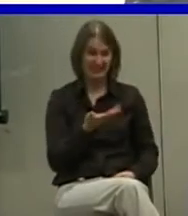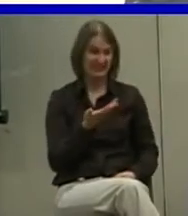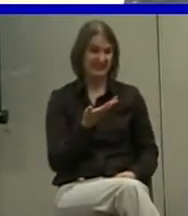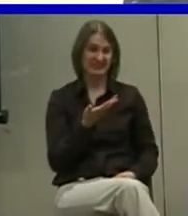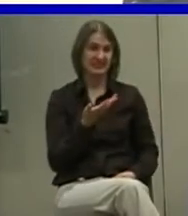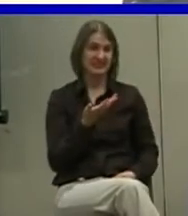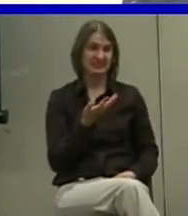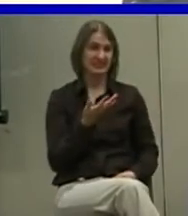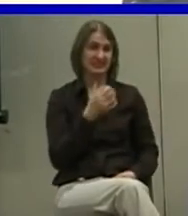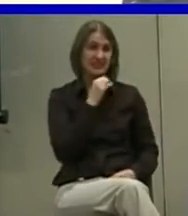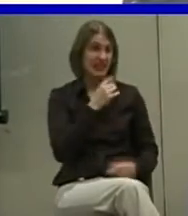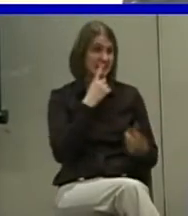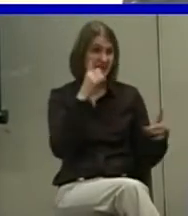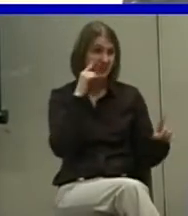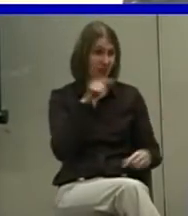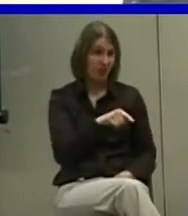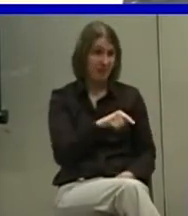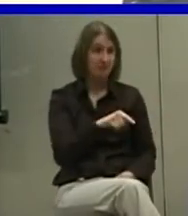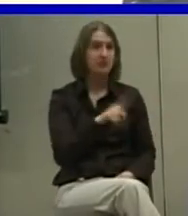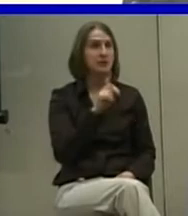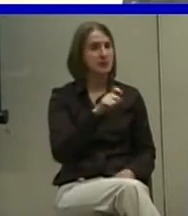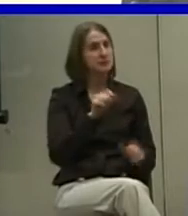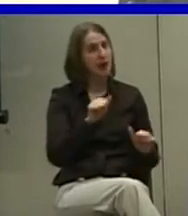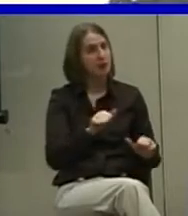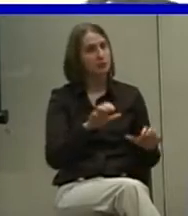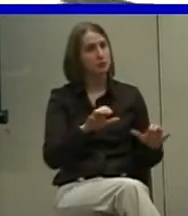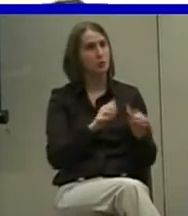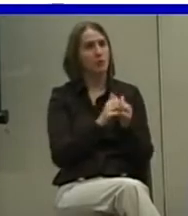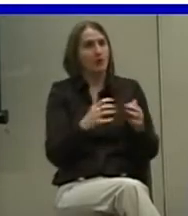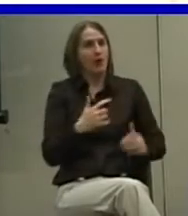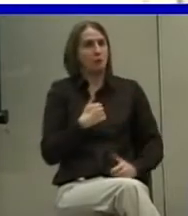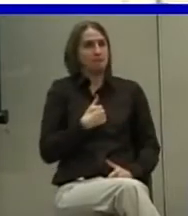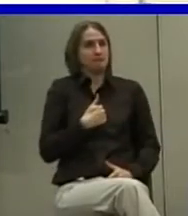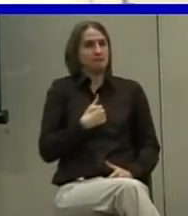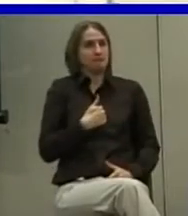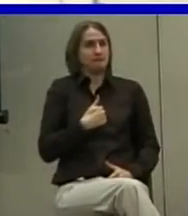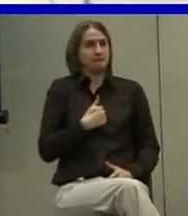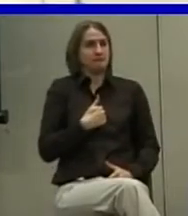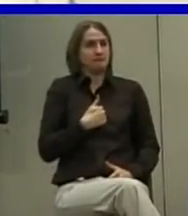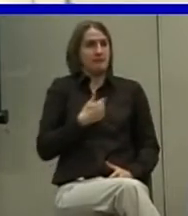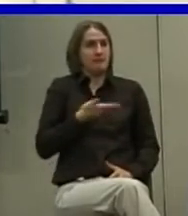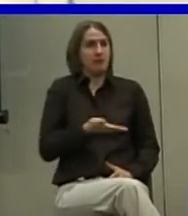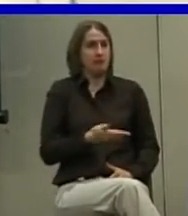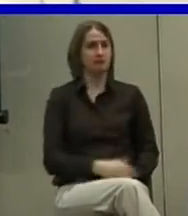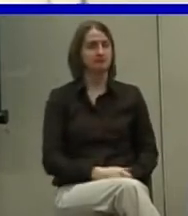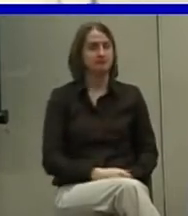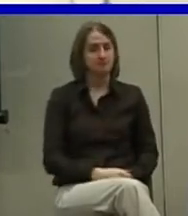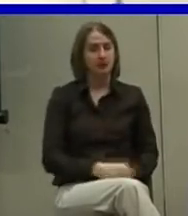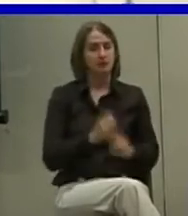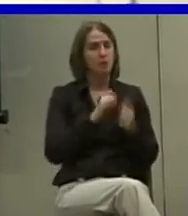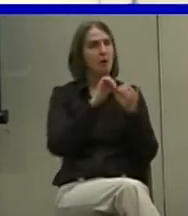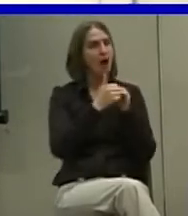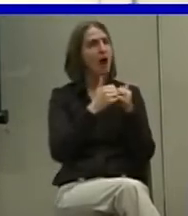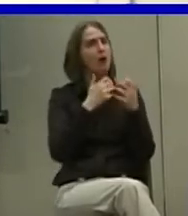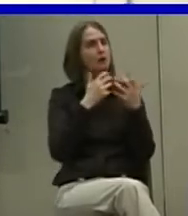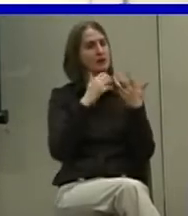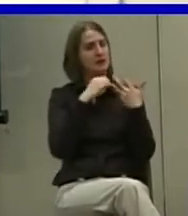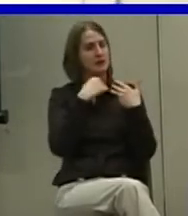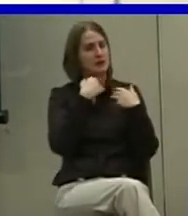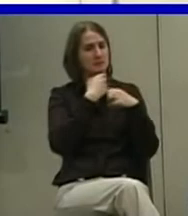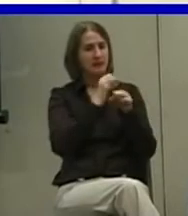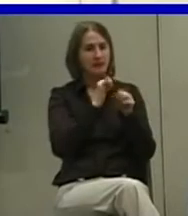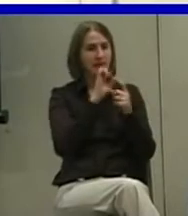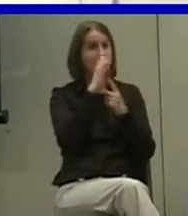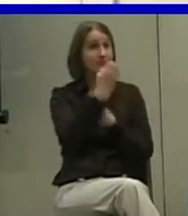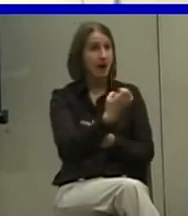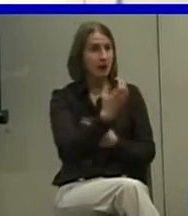use. They've got to do it without us. How do we create environments where kids do it right 4